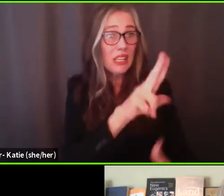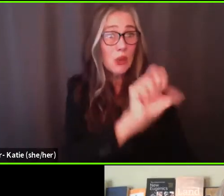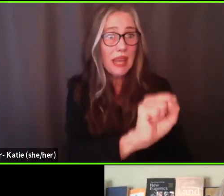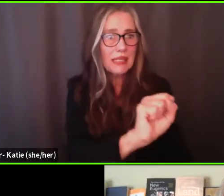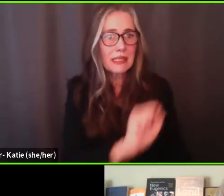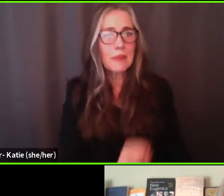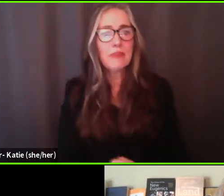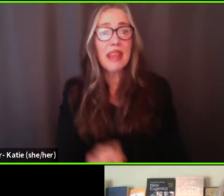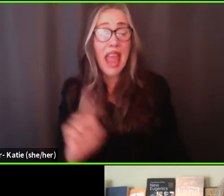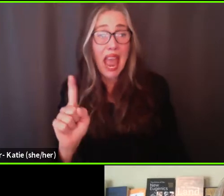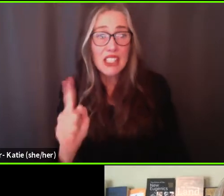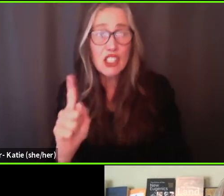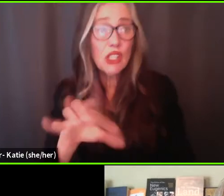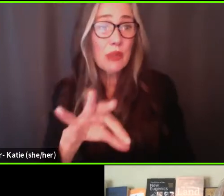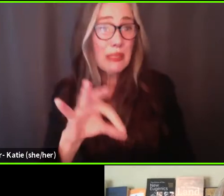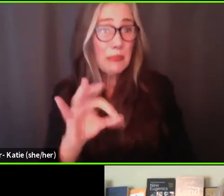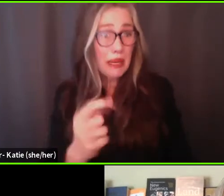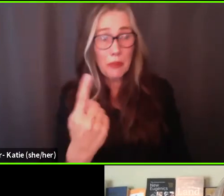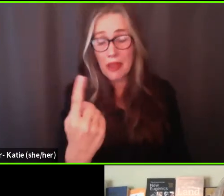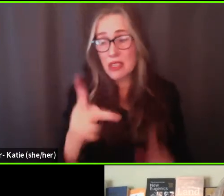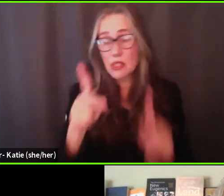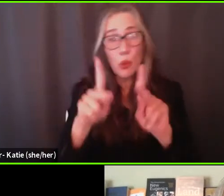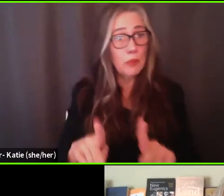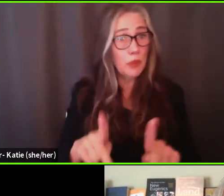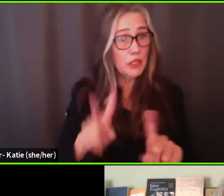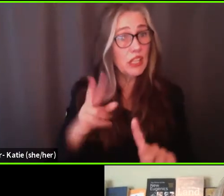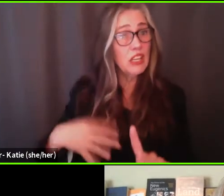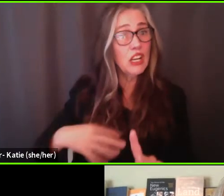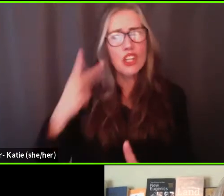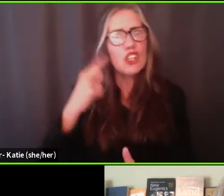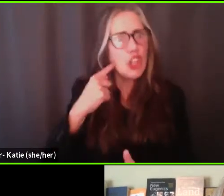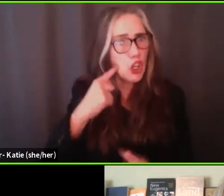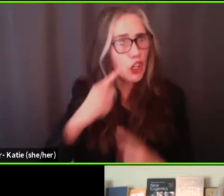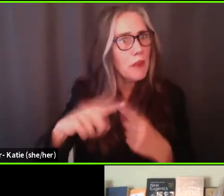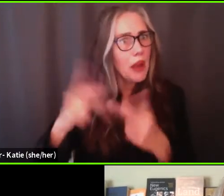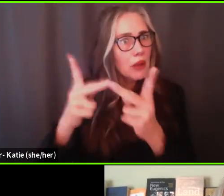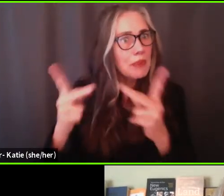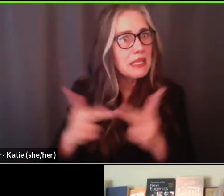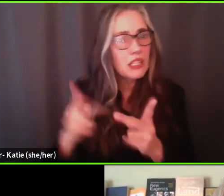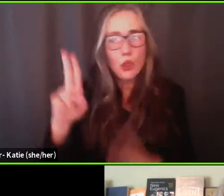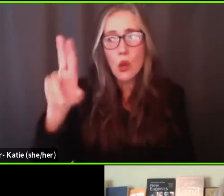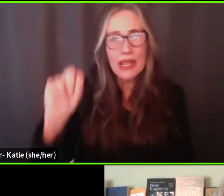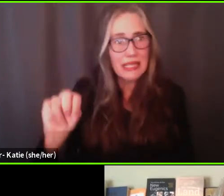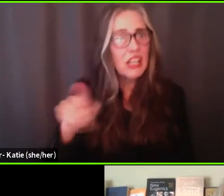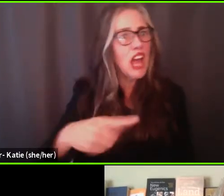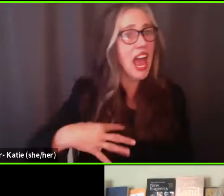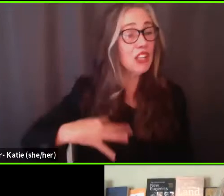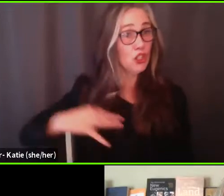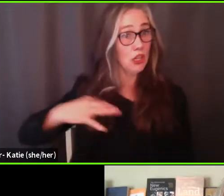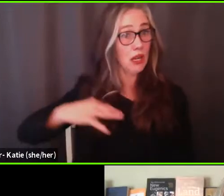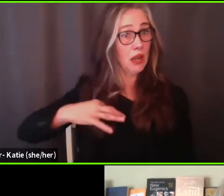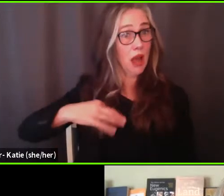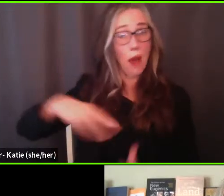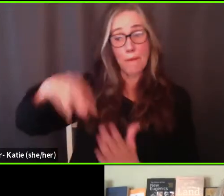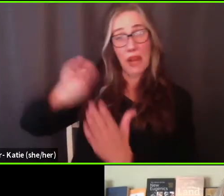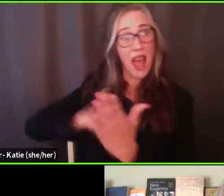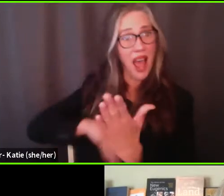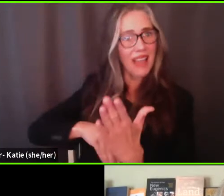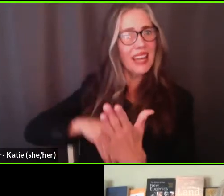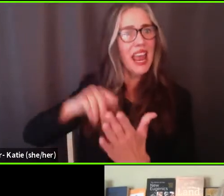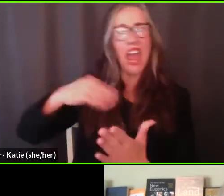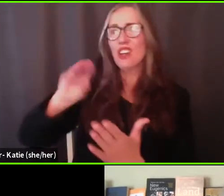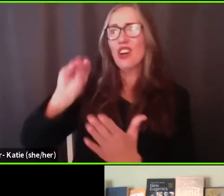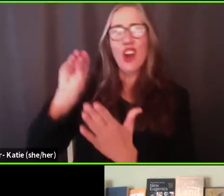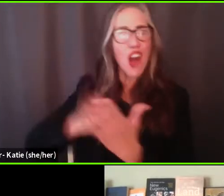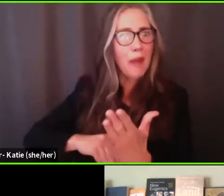united nations and um she applied for it and i i proofread you know her application which was amazing and she proved she got